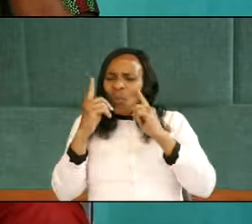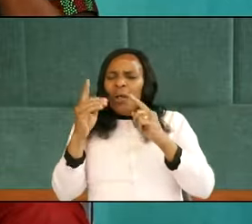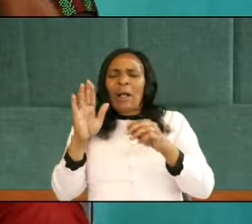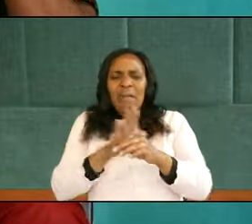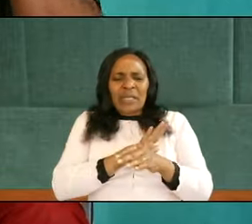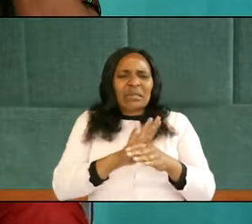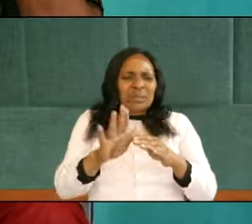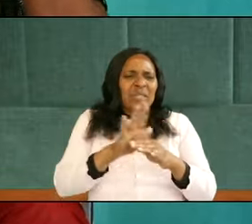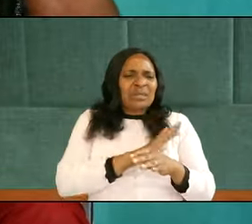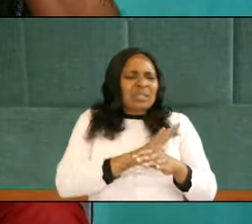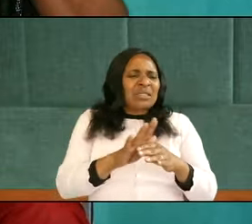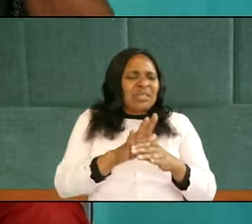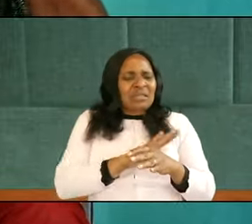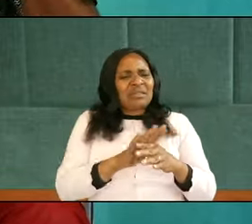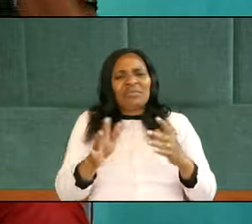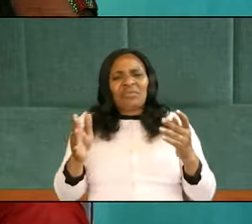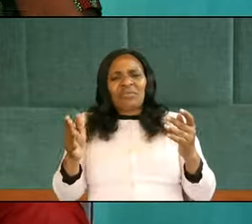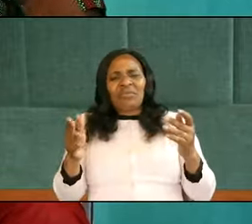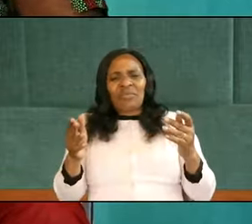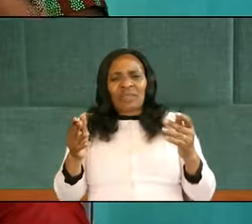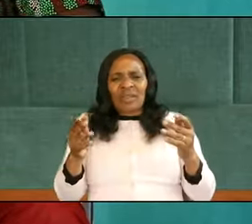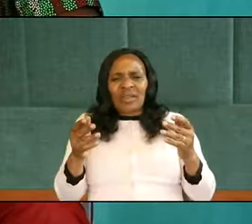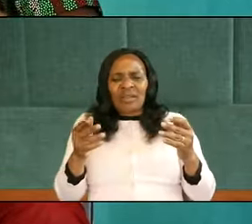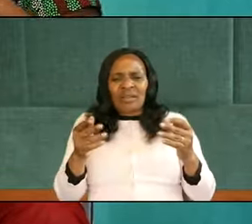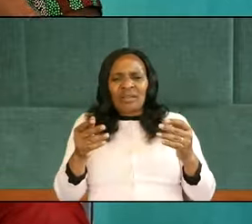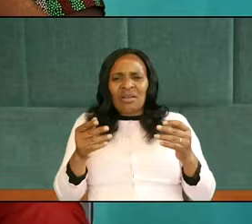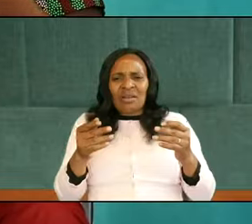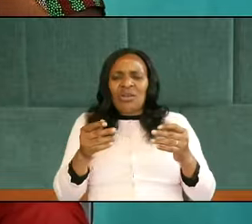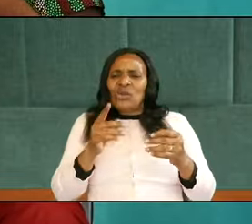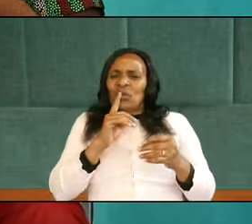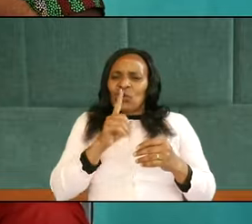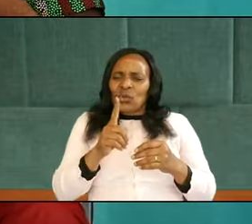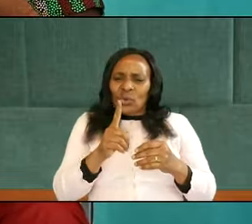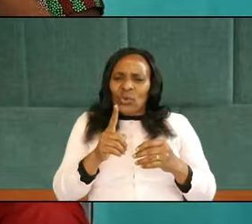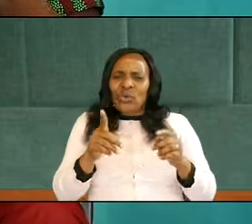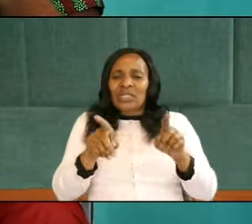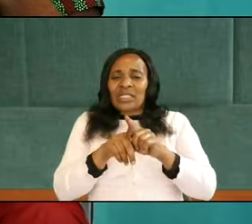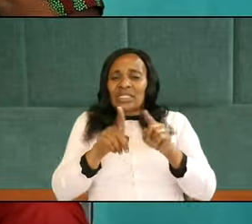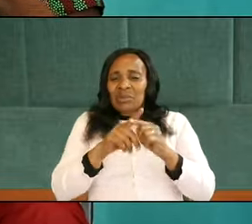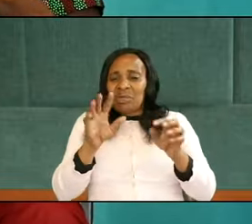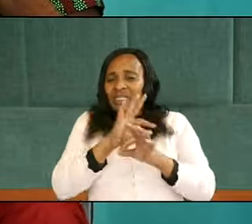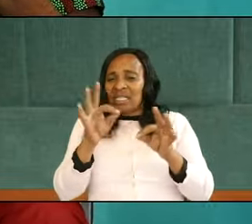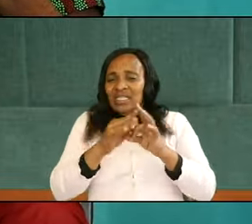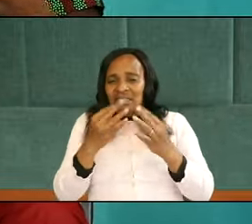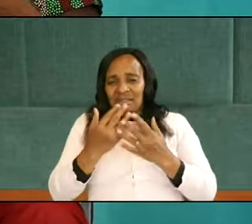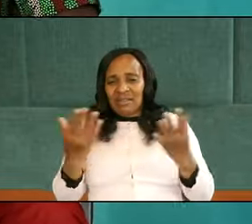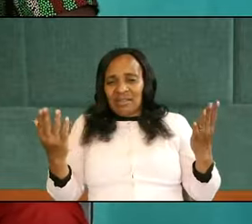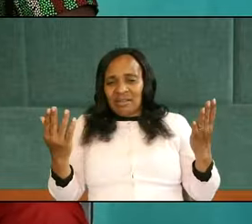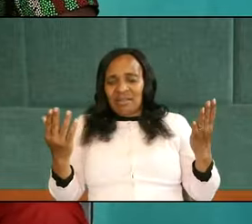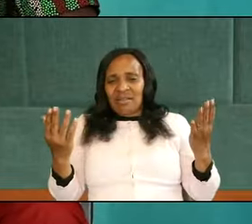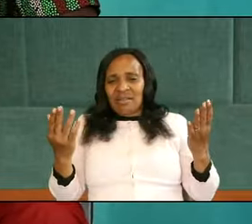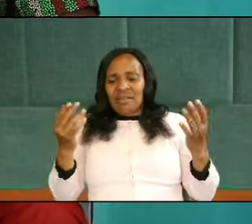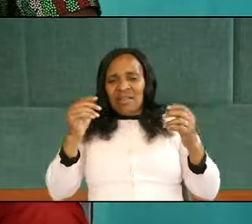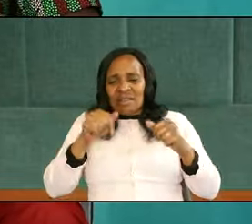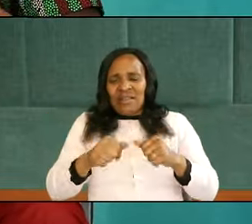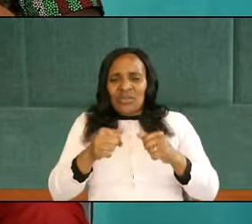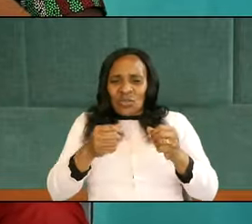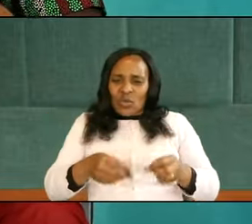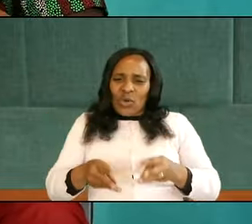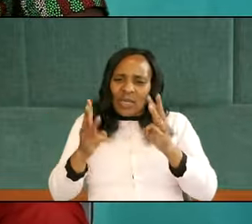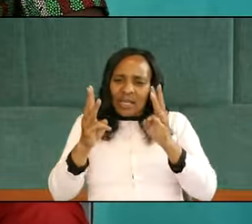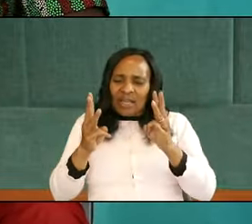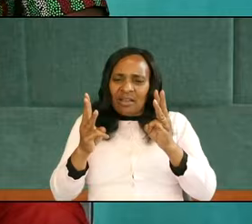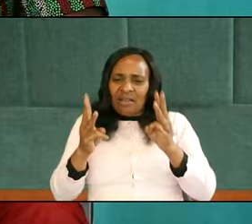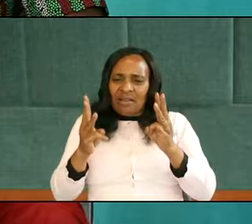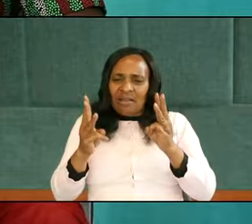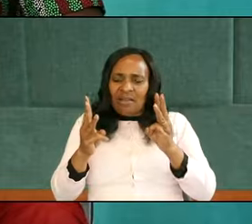their periods. Yes. Like, let the math, you know. So that's exactly the thing. So in this case, I think then in a